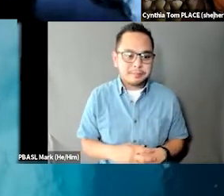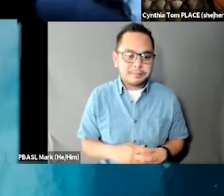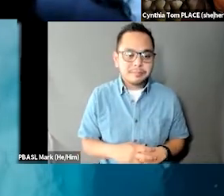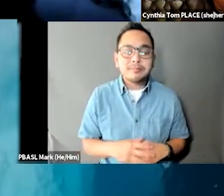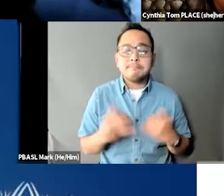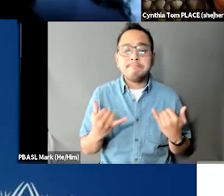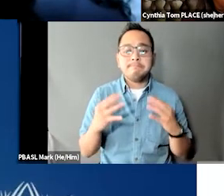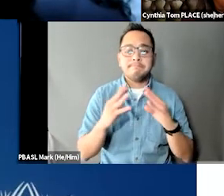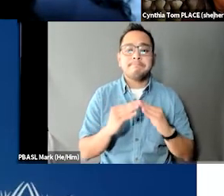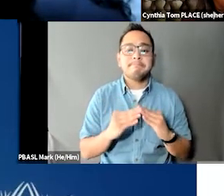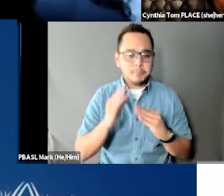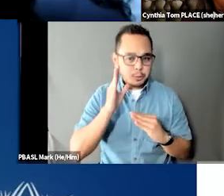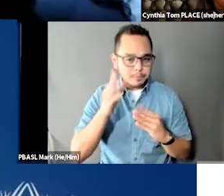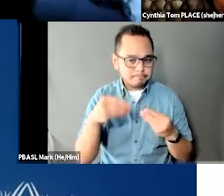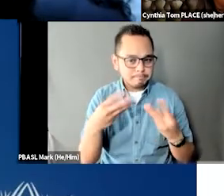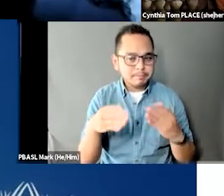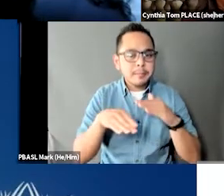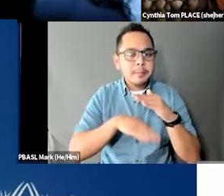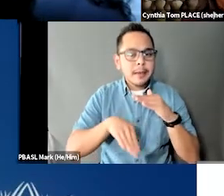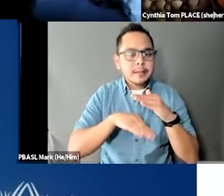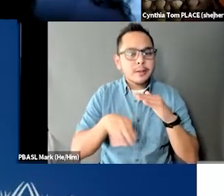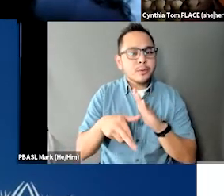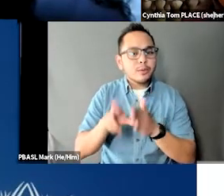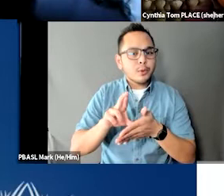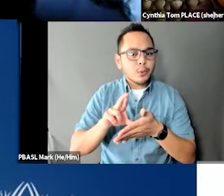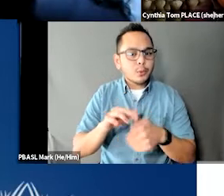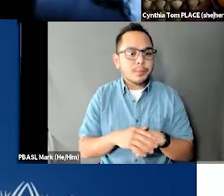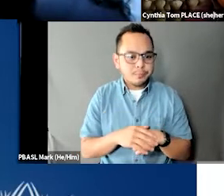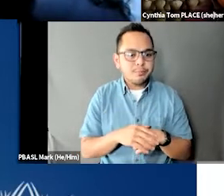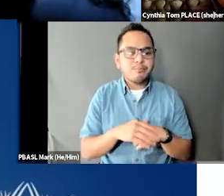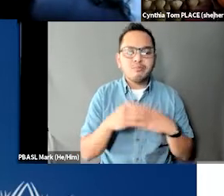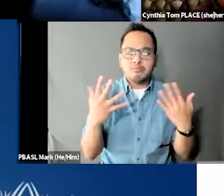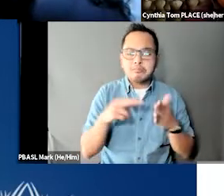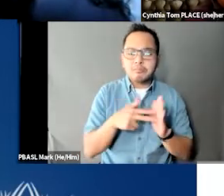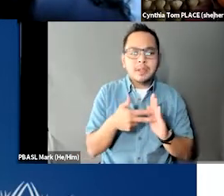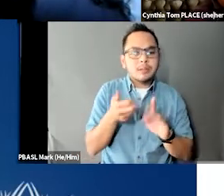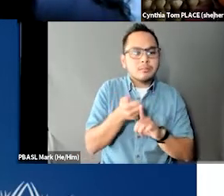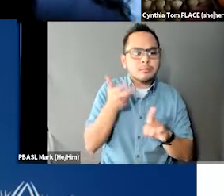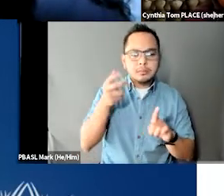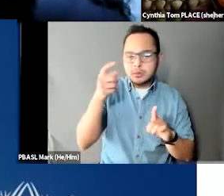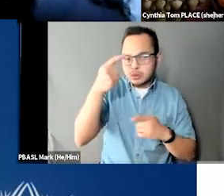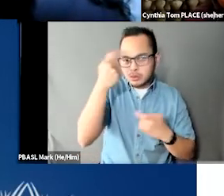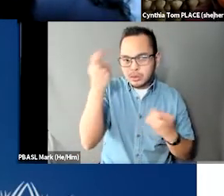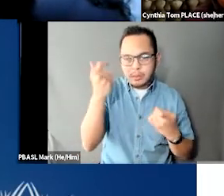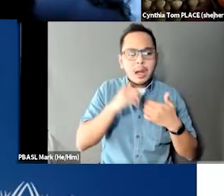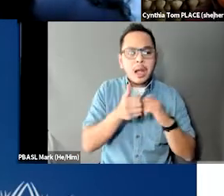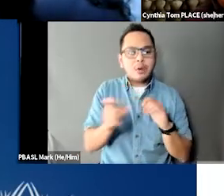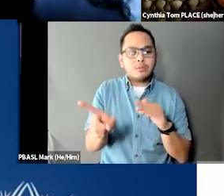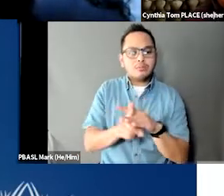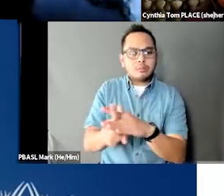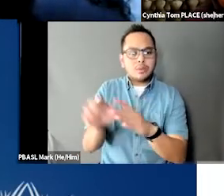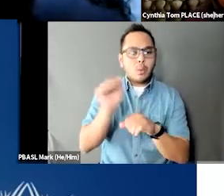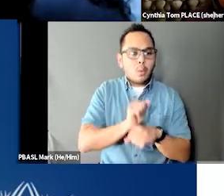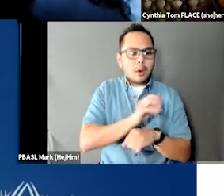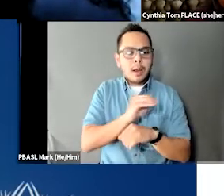Today's session, we're going to provide a basic overview of trauma and the ways that it shows up in our work and in our